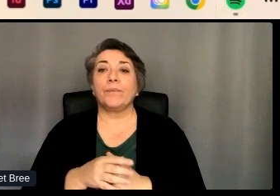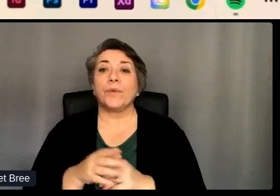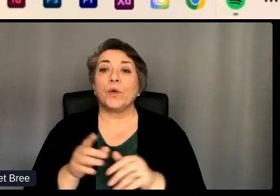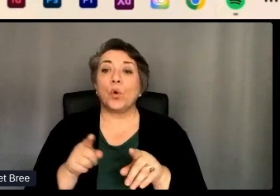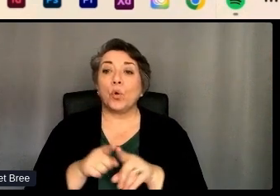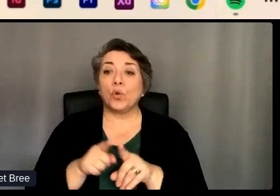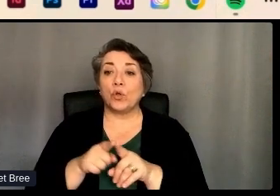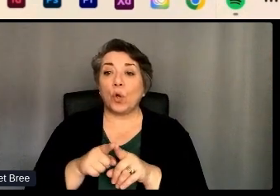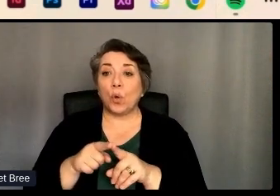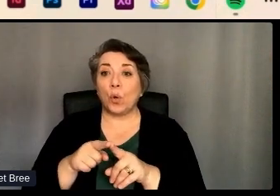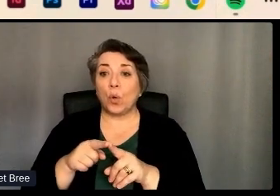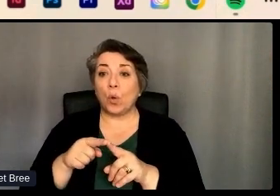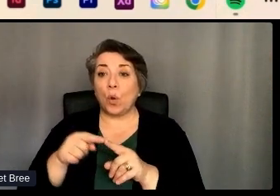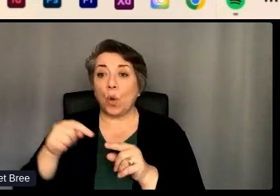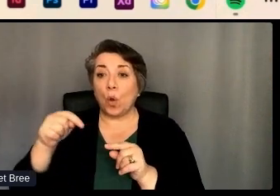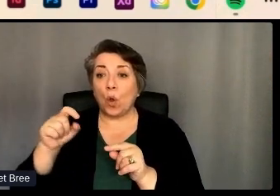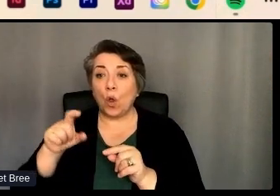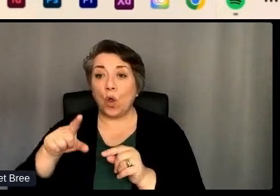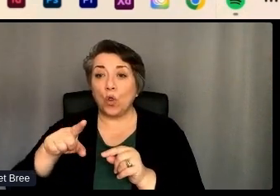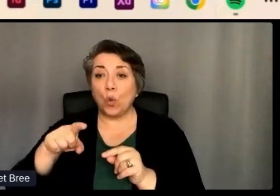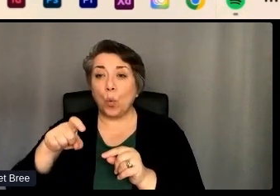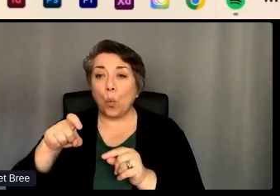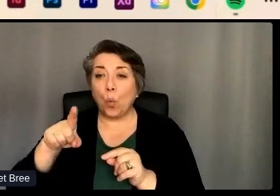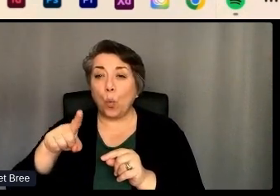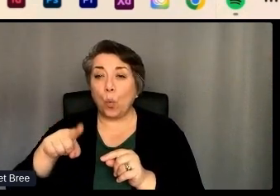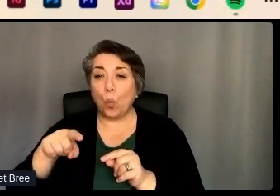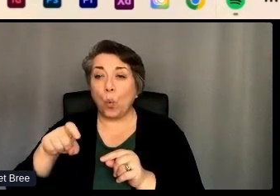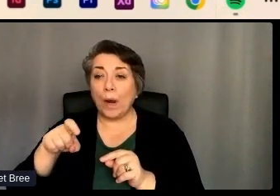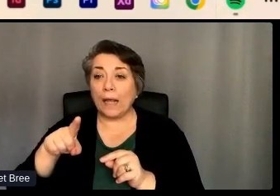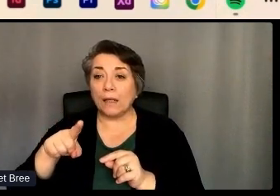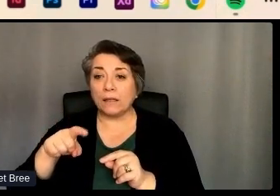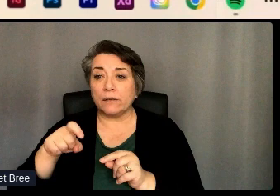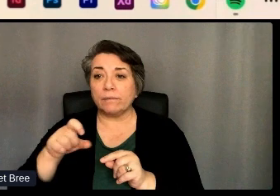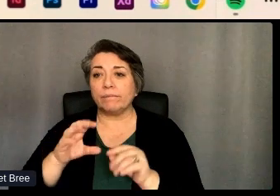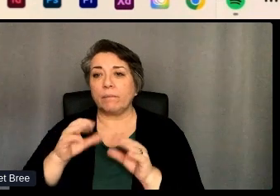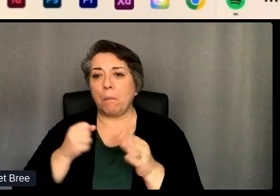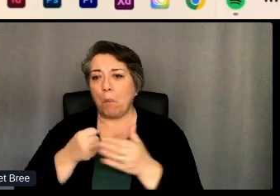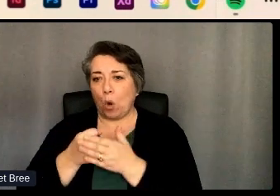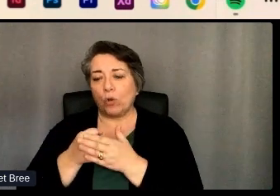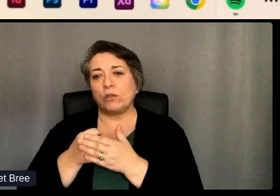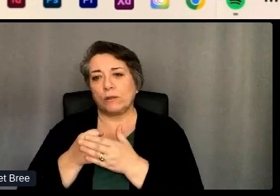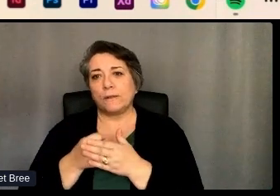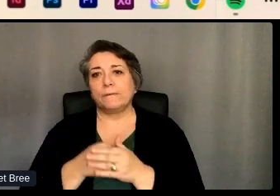wheel button to prevent her from accidentally triggering it.